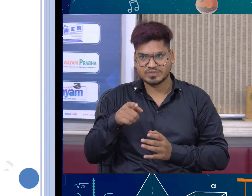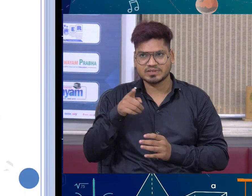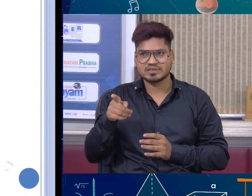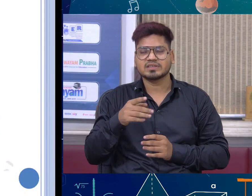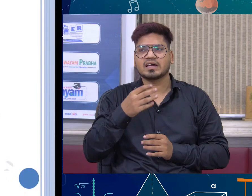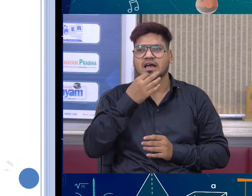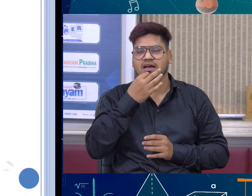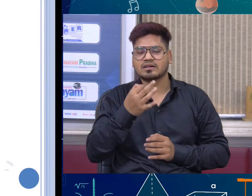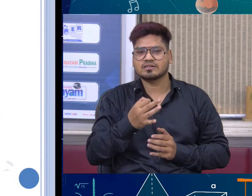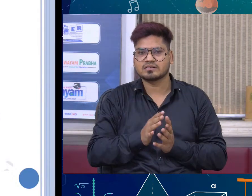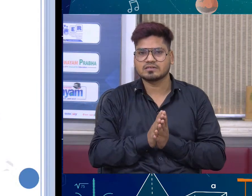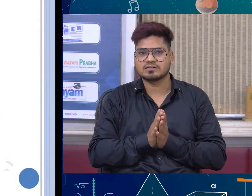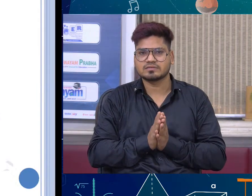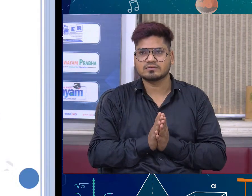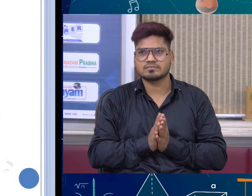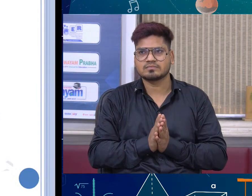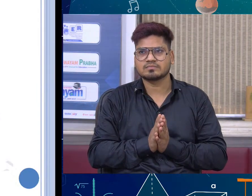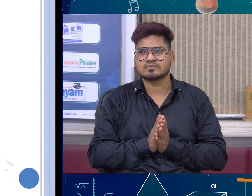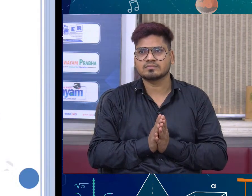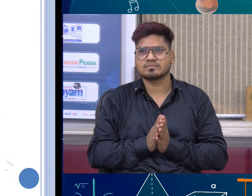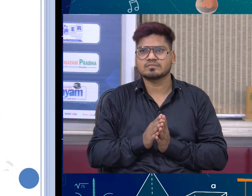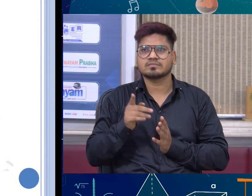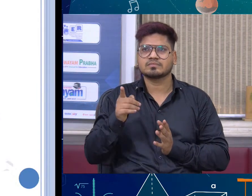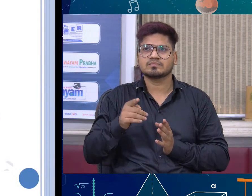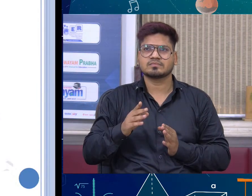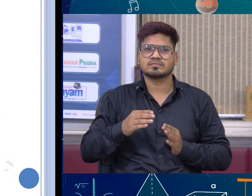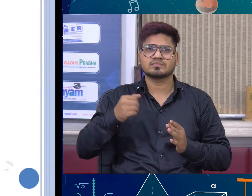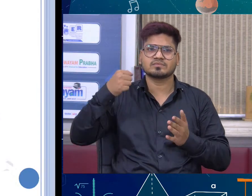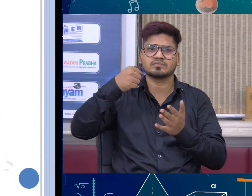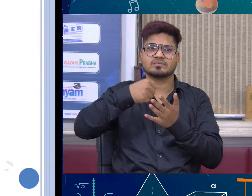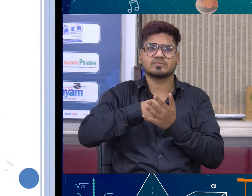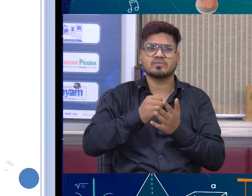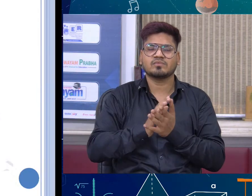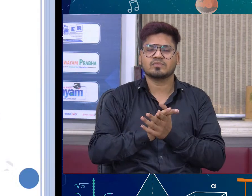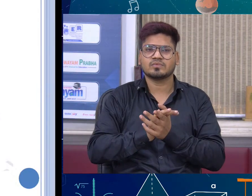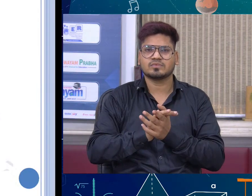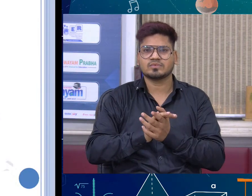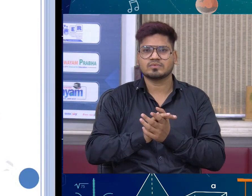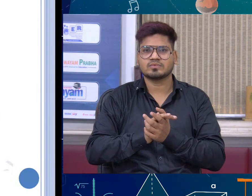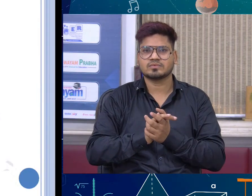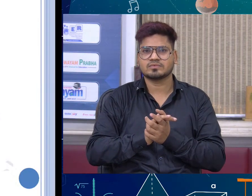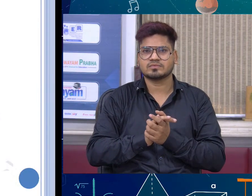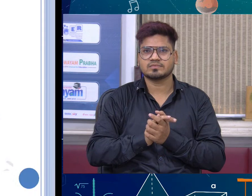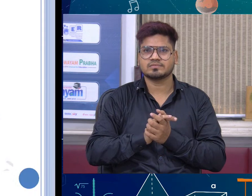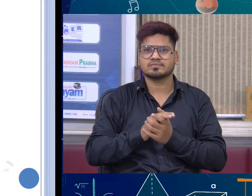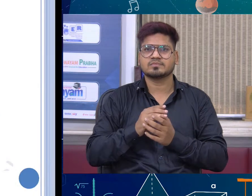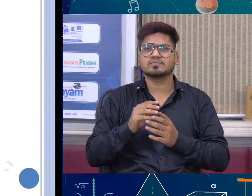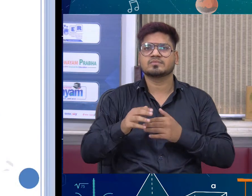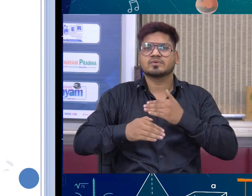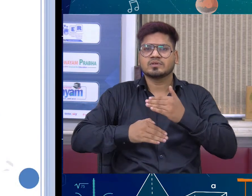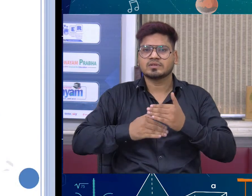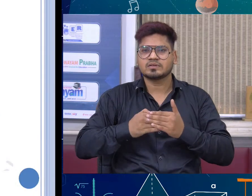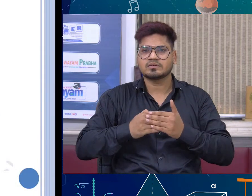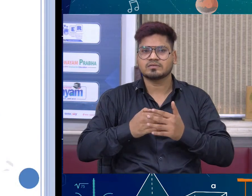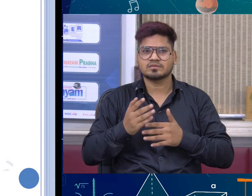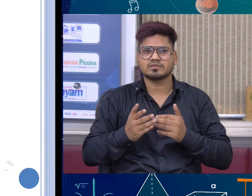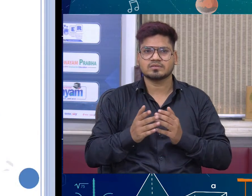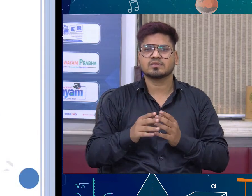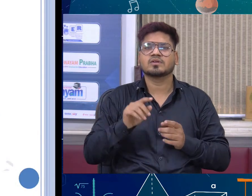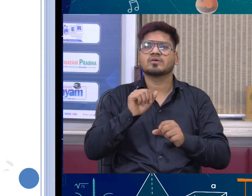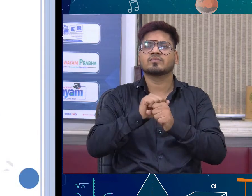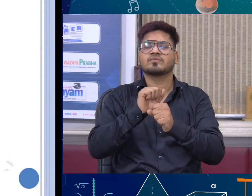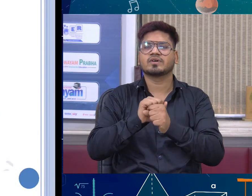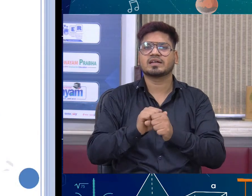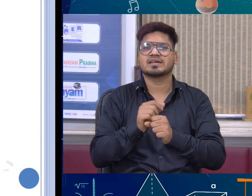much sad. So he is thinking now what to do. He can't say any